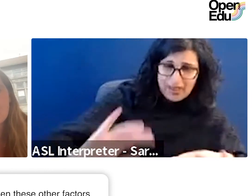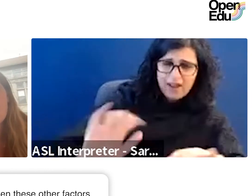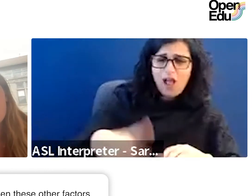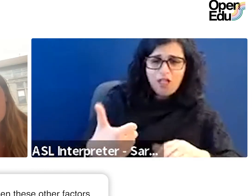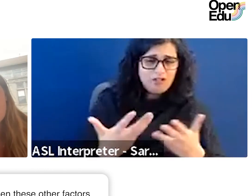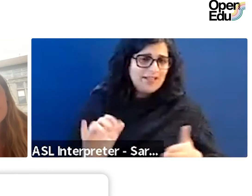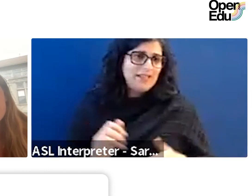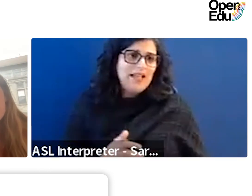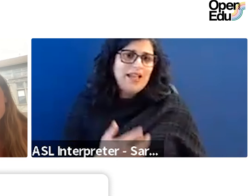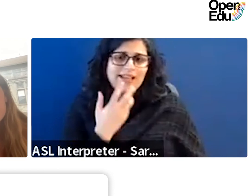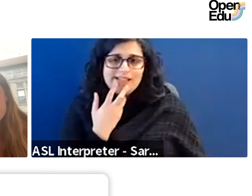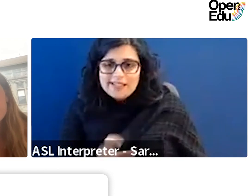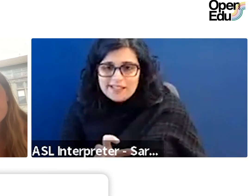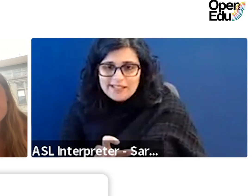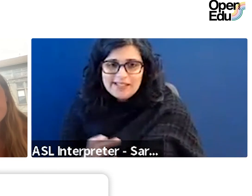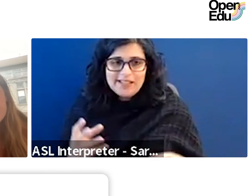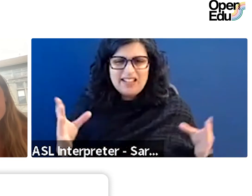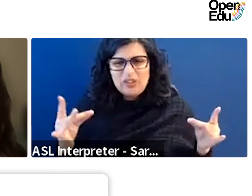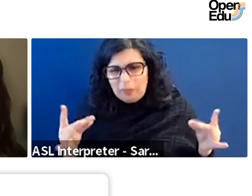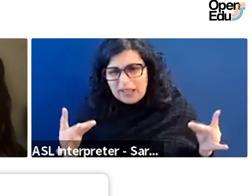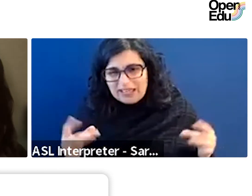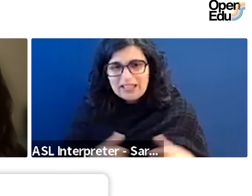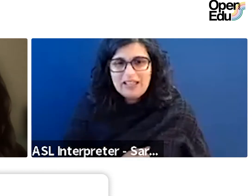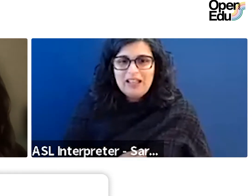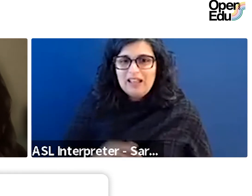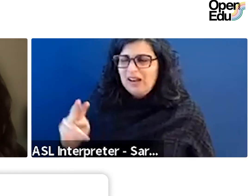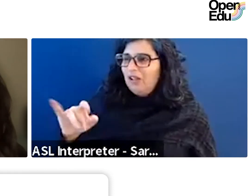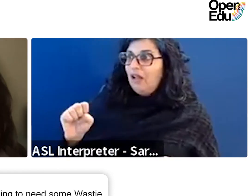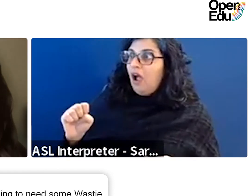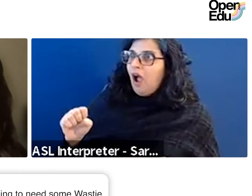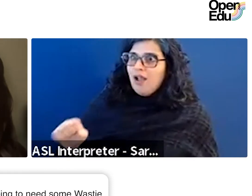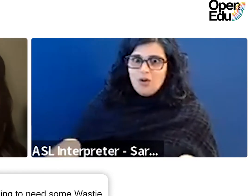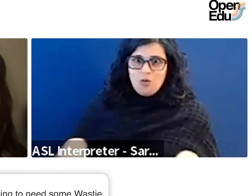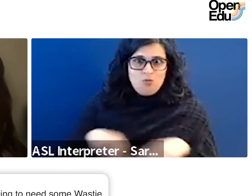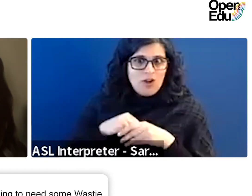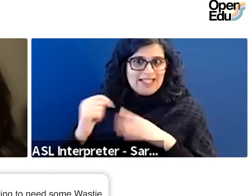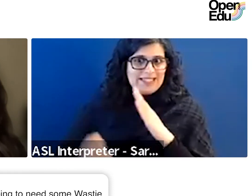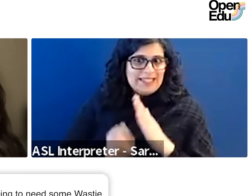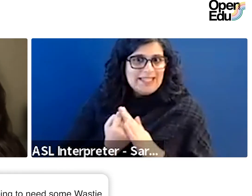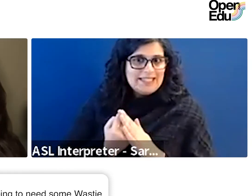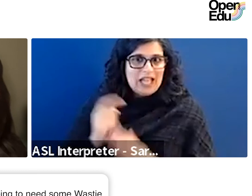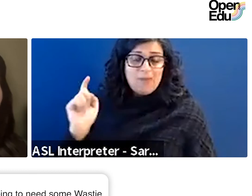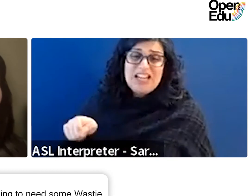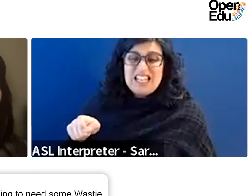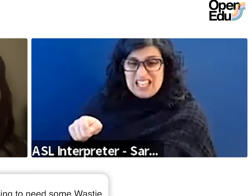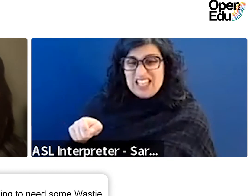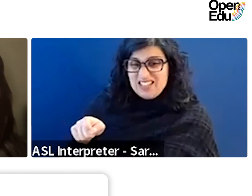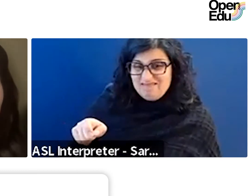like heat and humidity. Oh my God, that's amazing. Wedding season is upon us, so I'm gonna need some wasty pasties and then